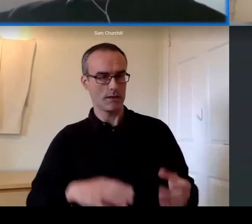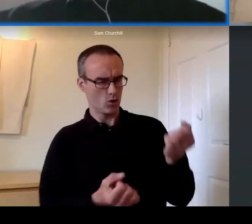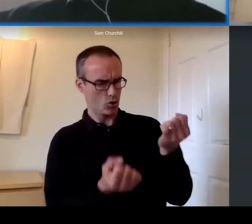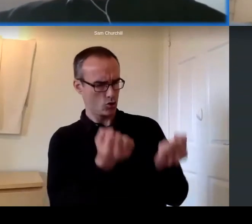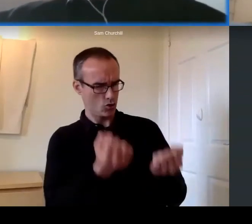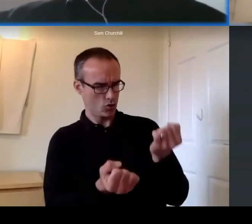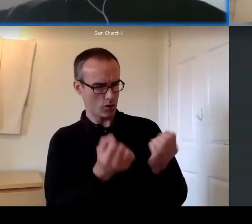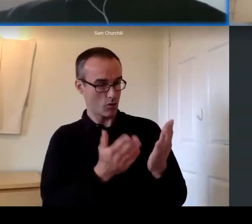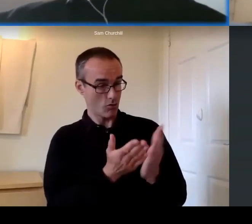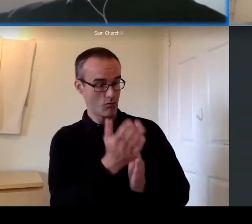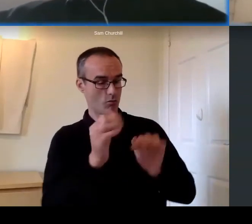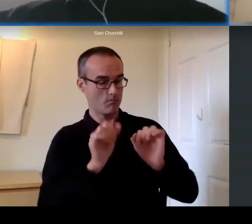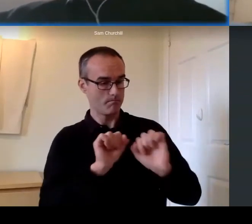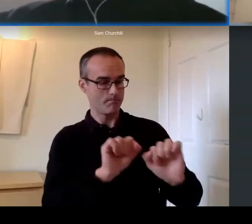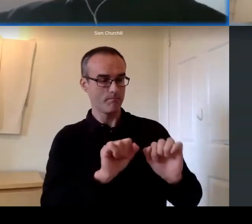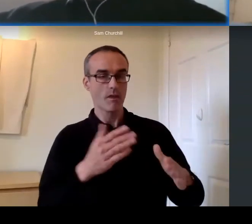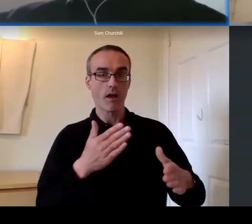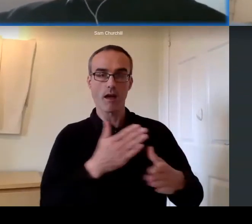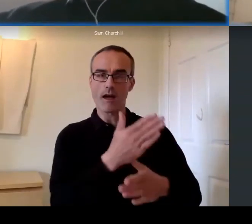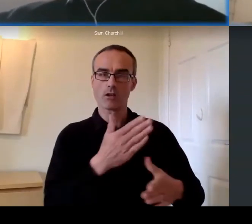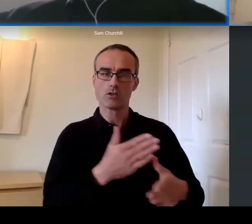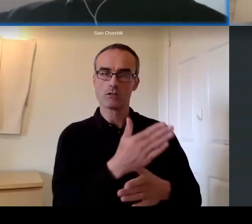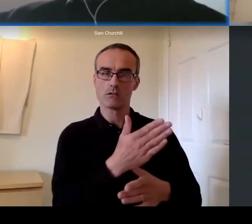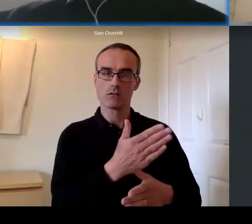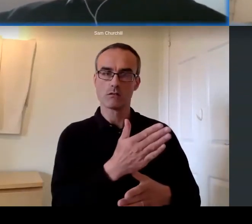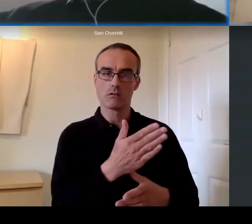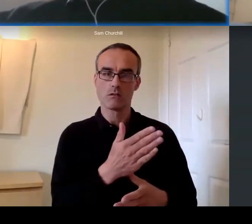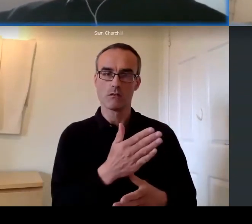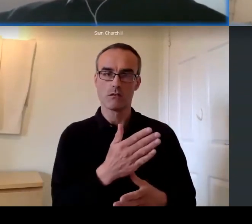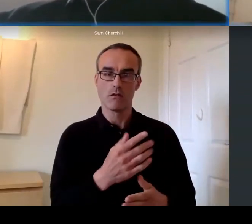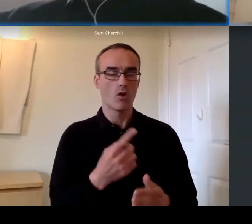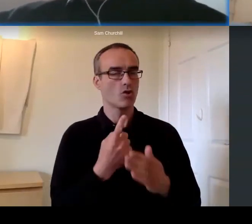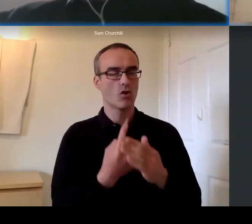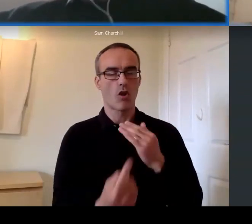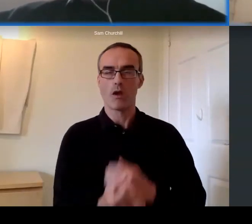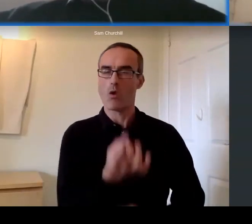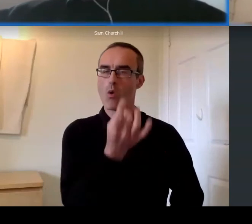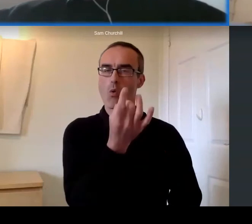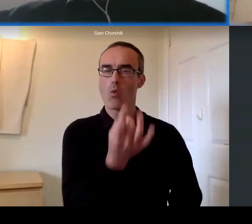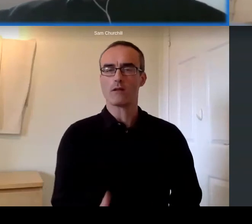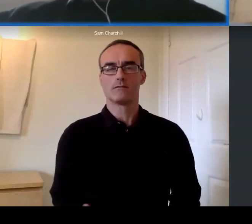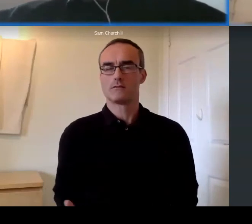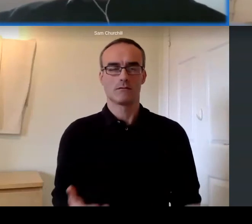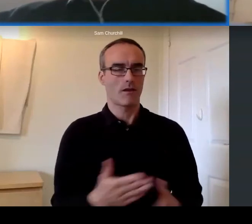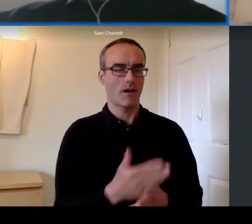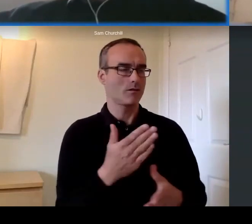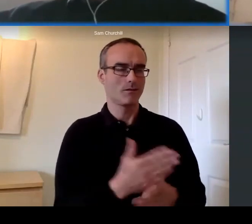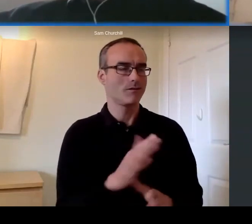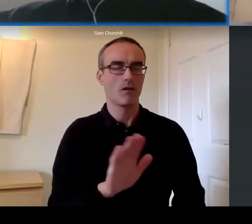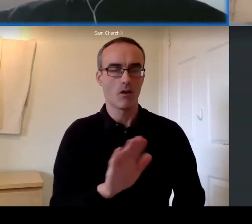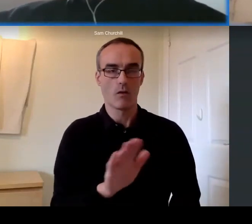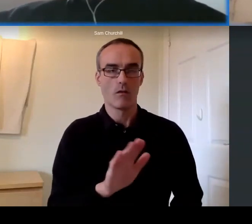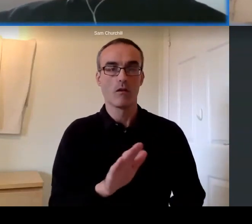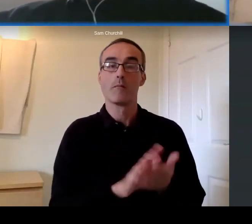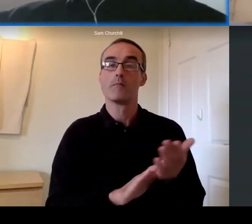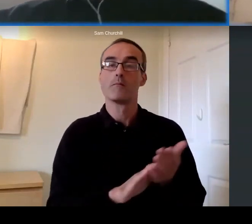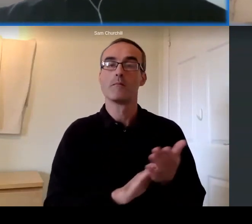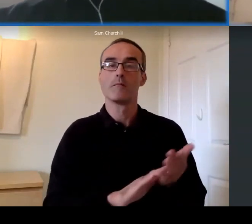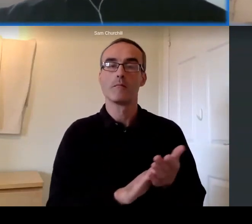to, we're not talking about knee-jerk actions. We're talking about long considered positive action interventions.